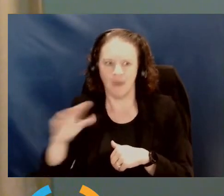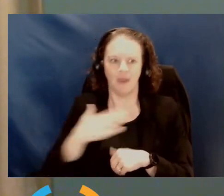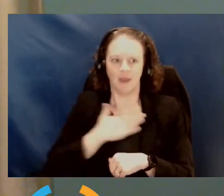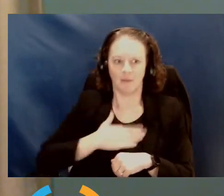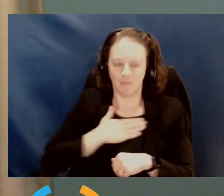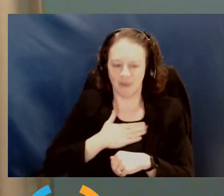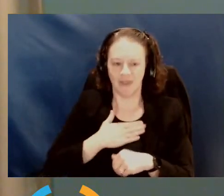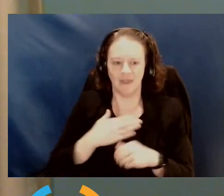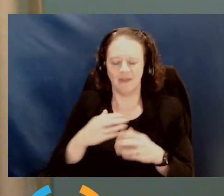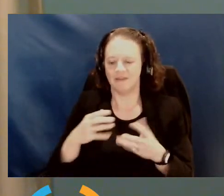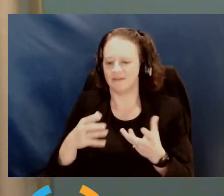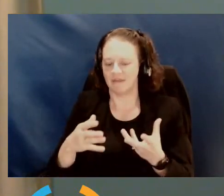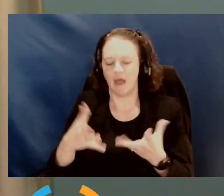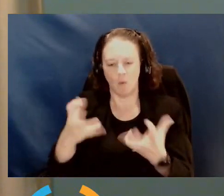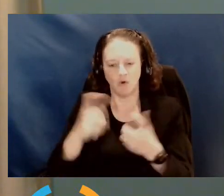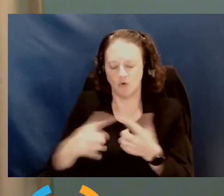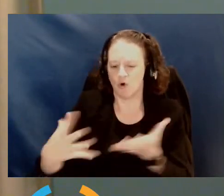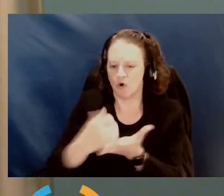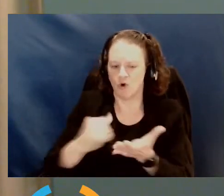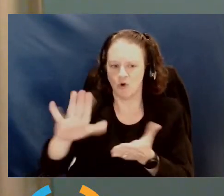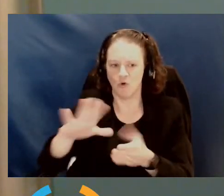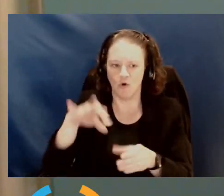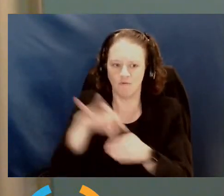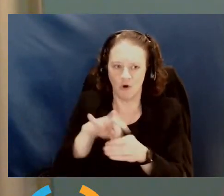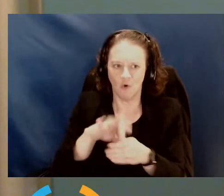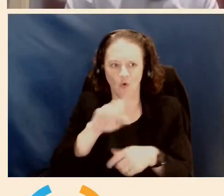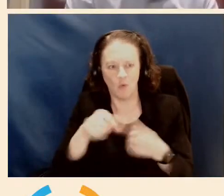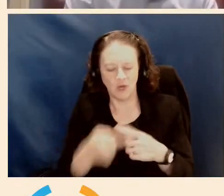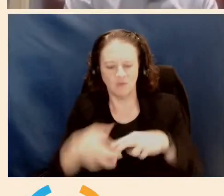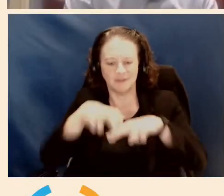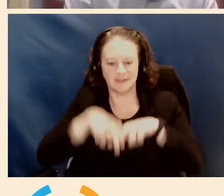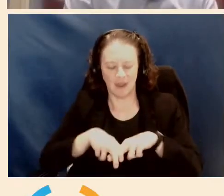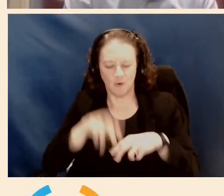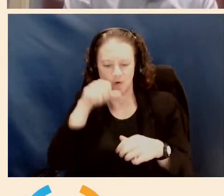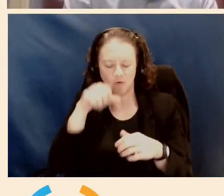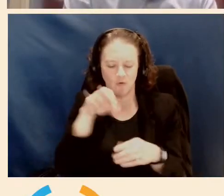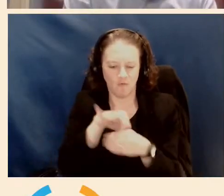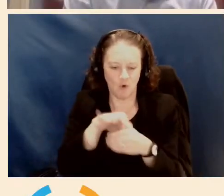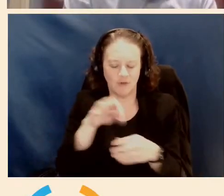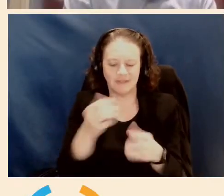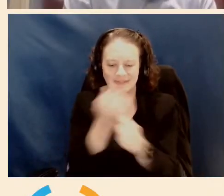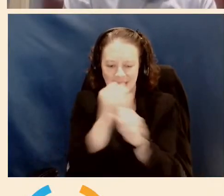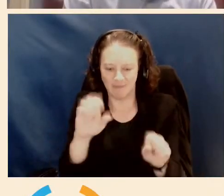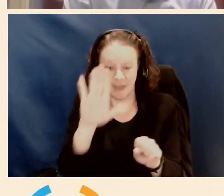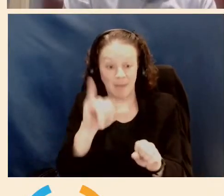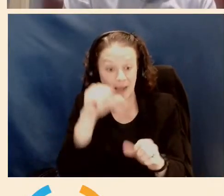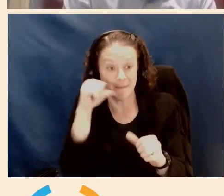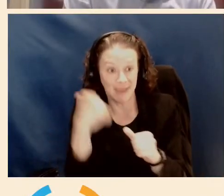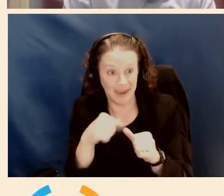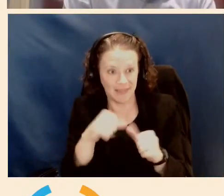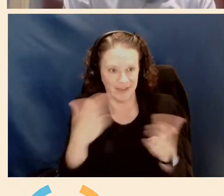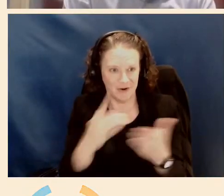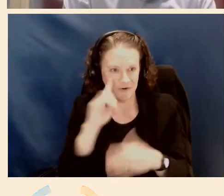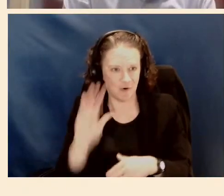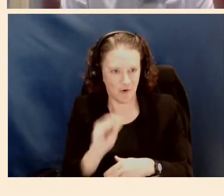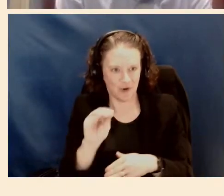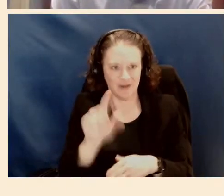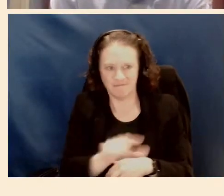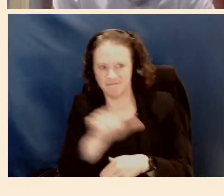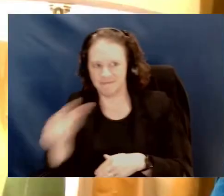sits down to vote safely by mail here in Oregon. All right, Senator Thatcher, last word goes to